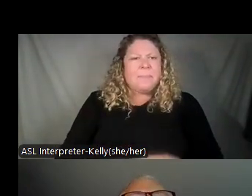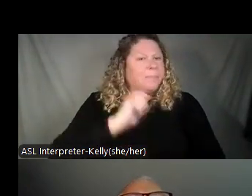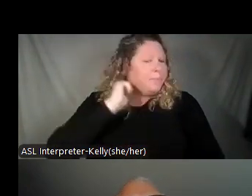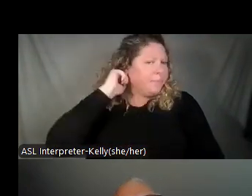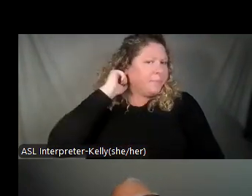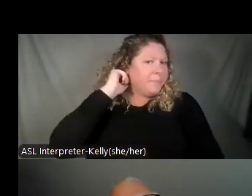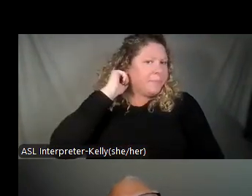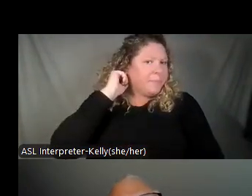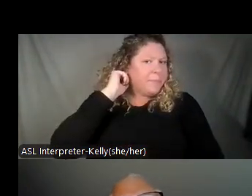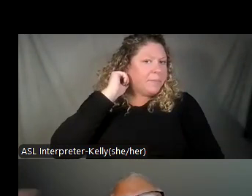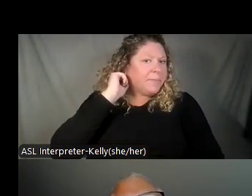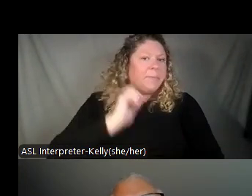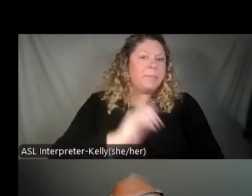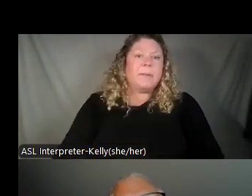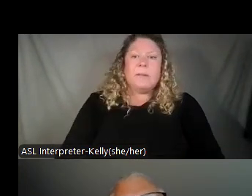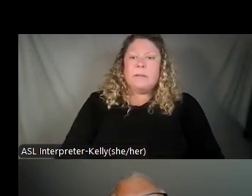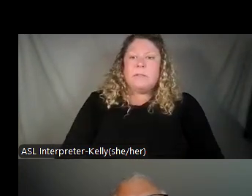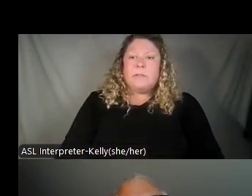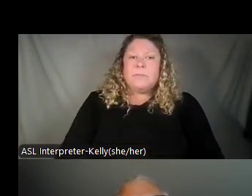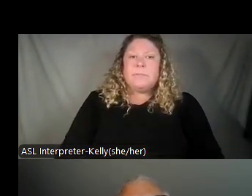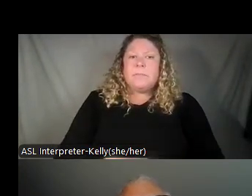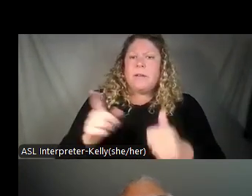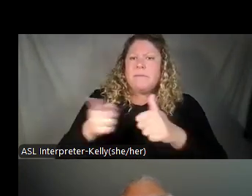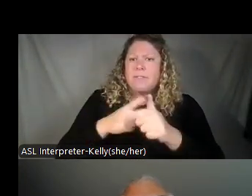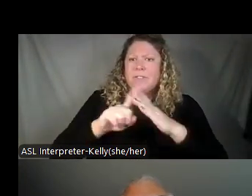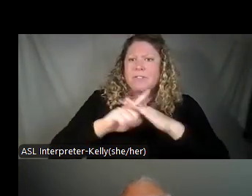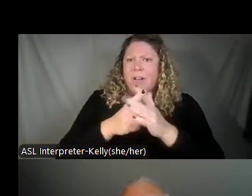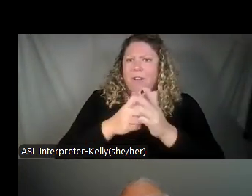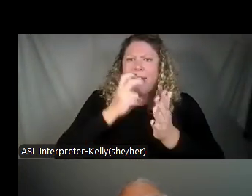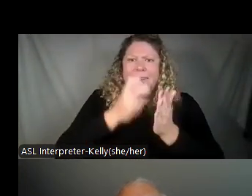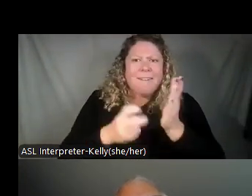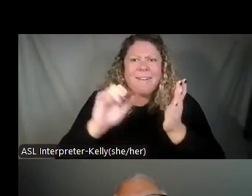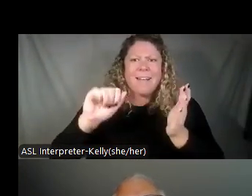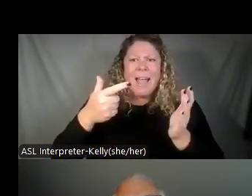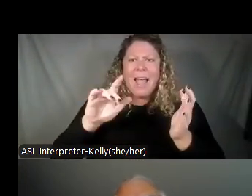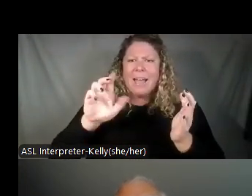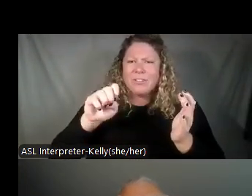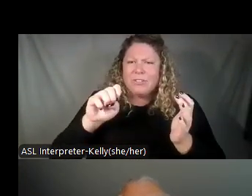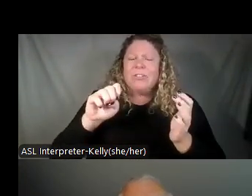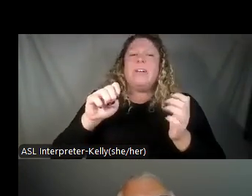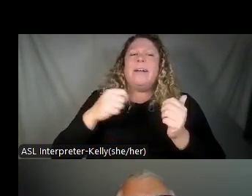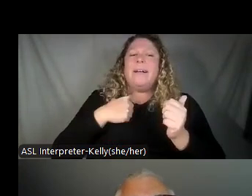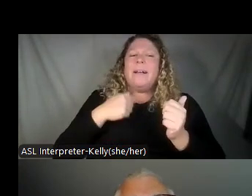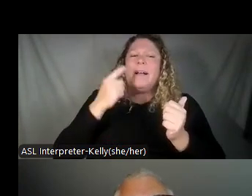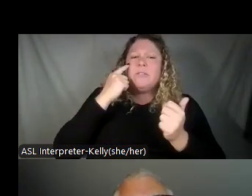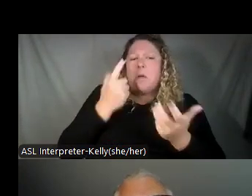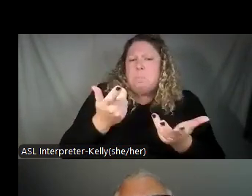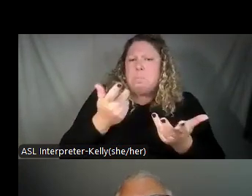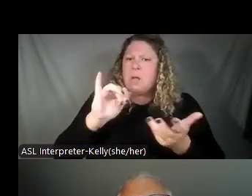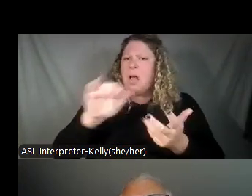So when I first got into Agile, I was looking at it as another form of project